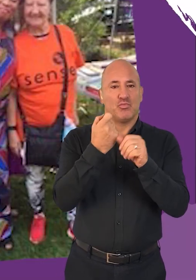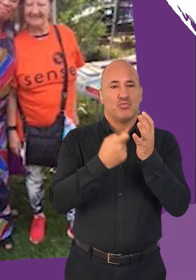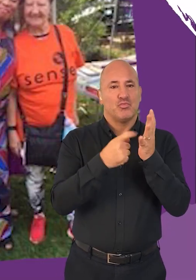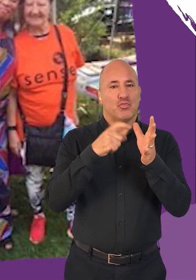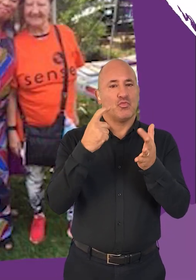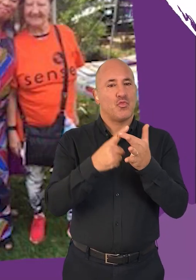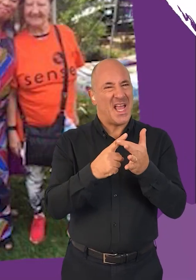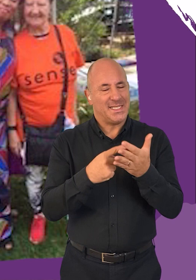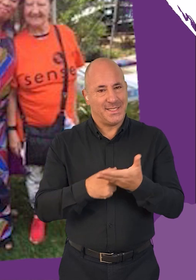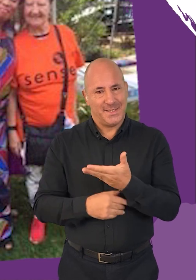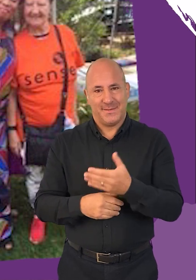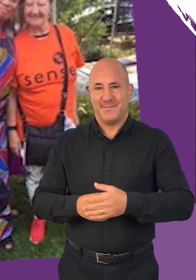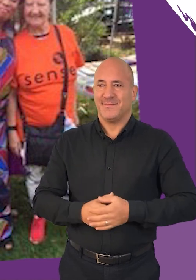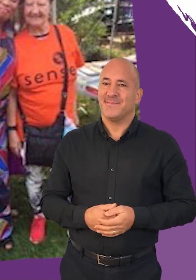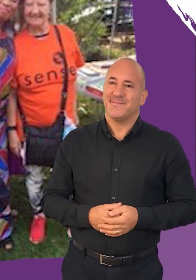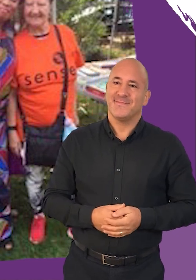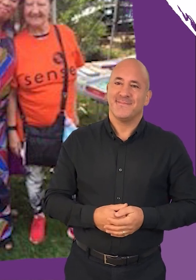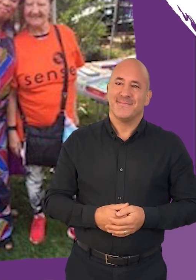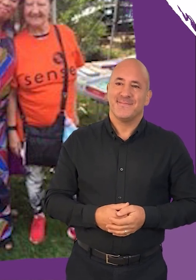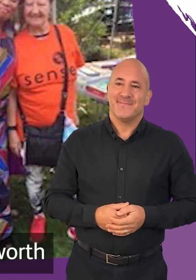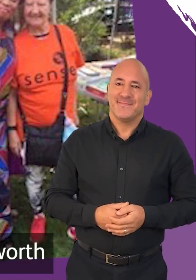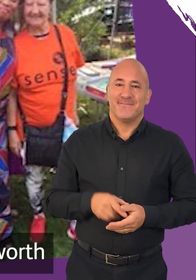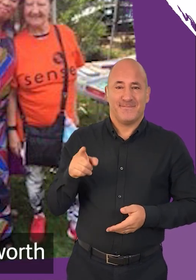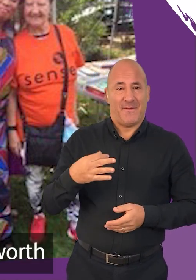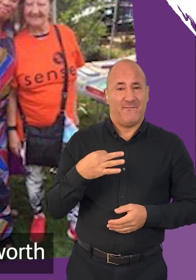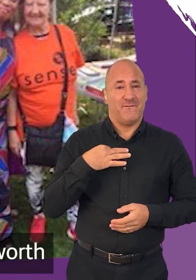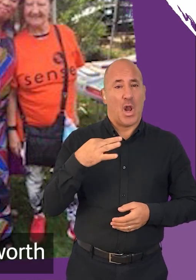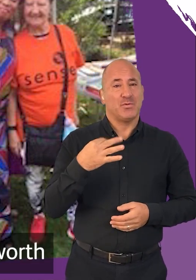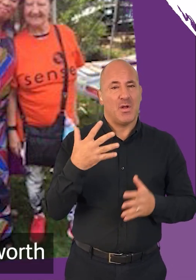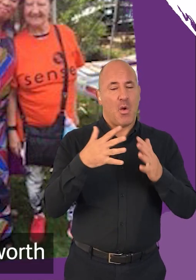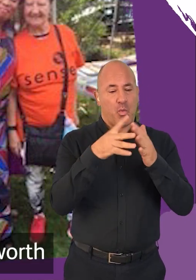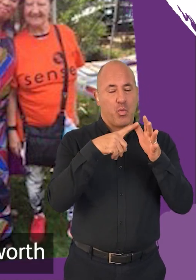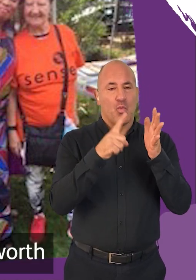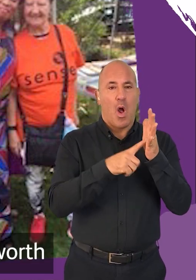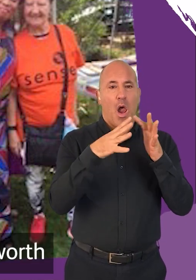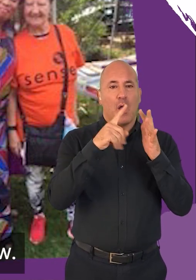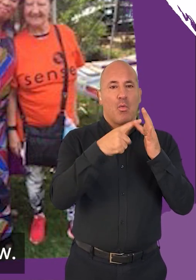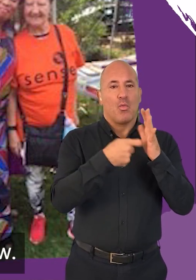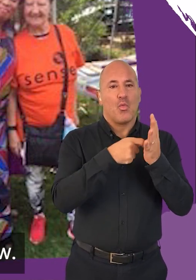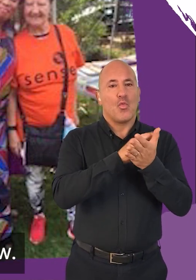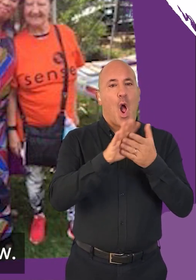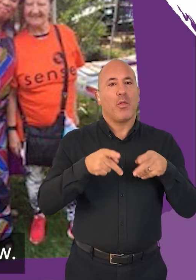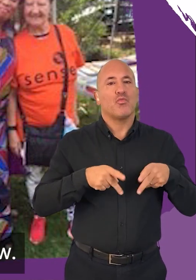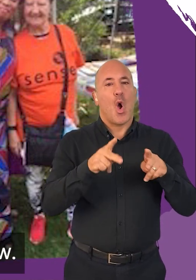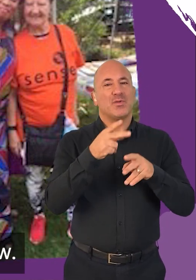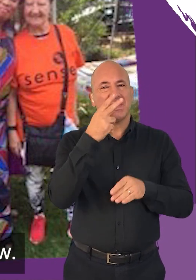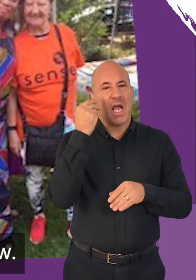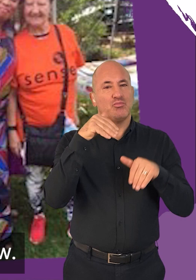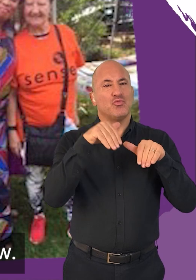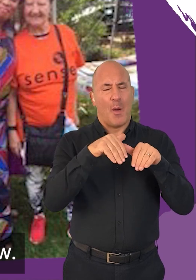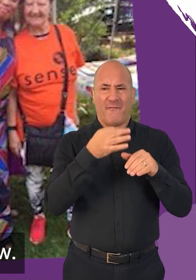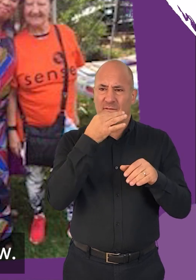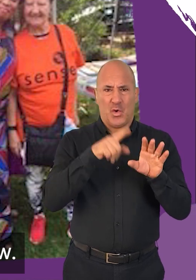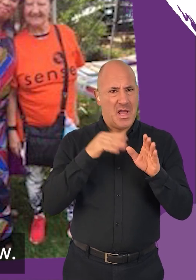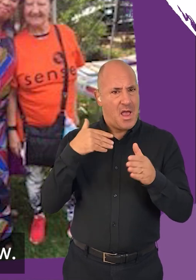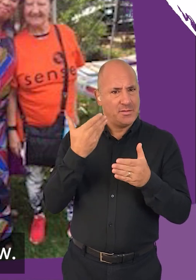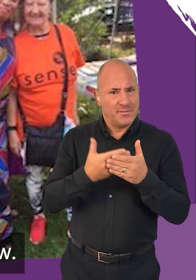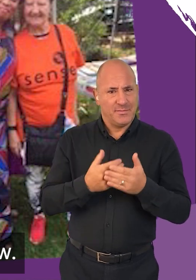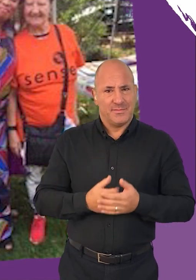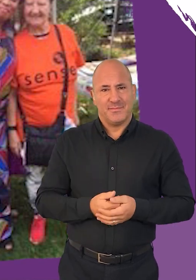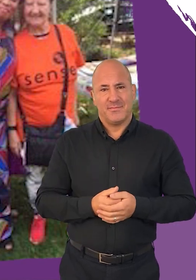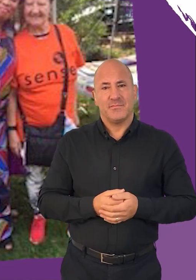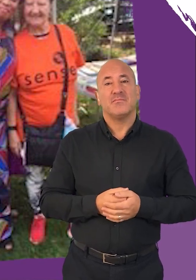Dr. Grace Orira Banjo. Grace has been volunteering at the Woolworths Road Sense shop for several years